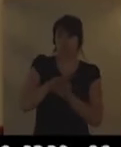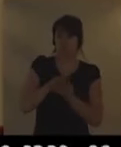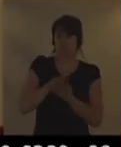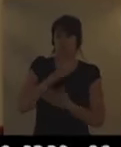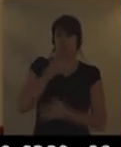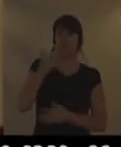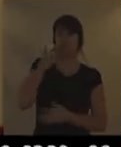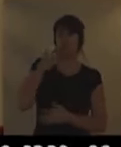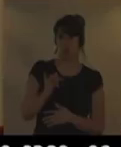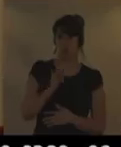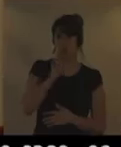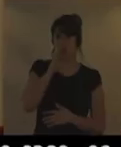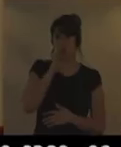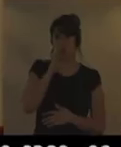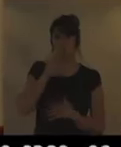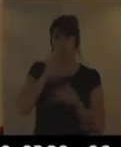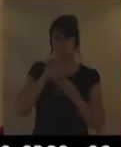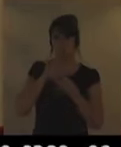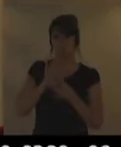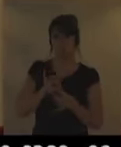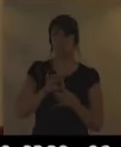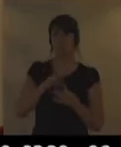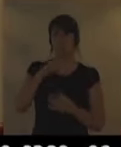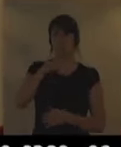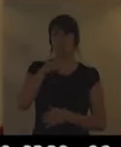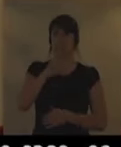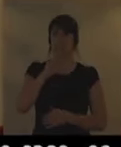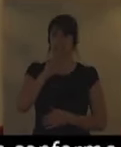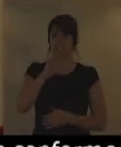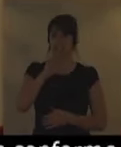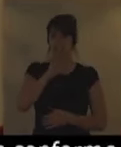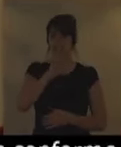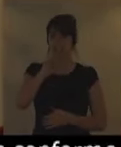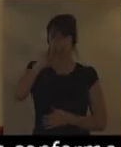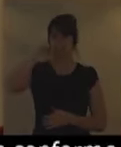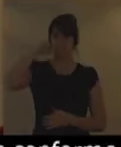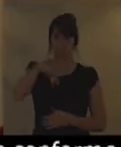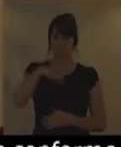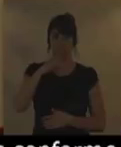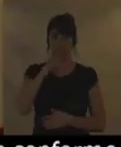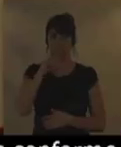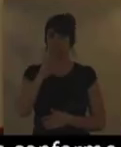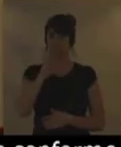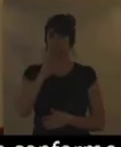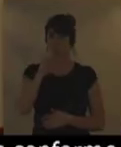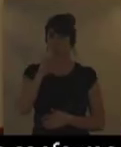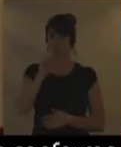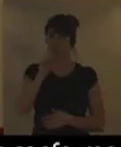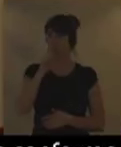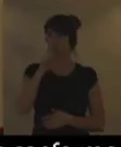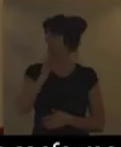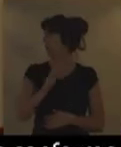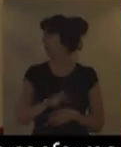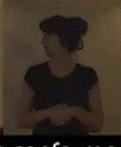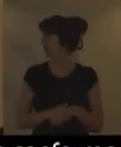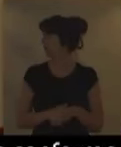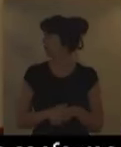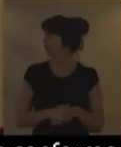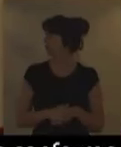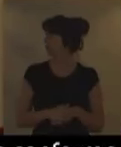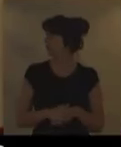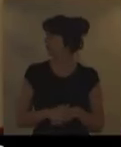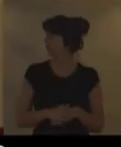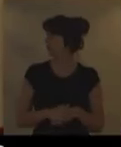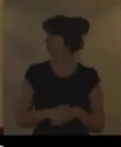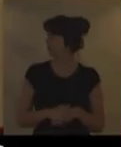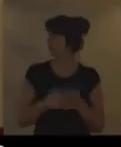Christian Cuxac, this language is based on visual gestural channel. It does